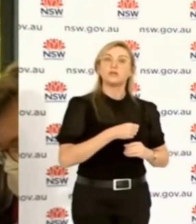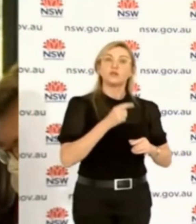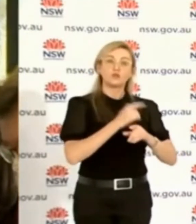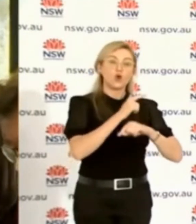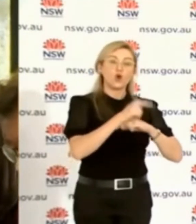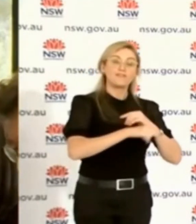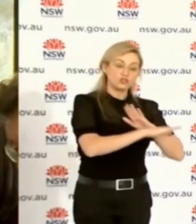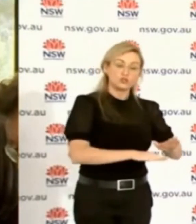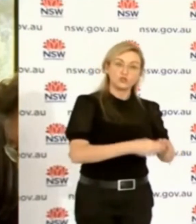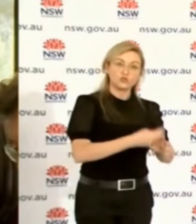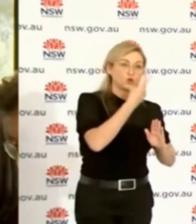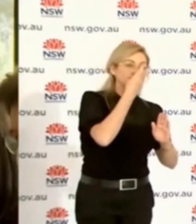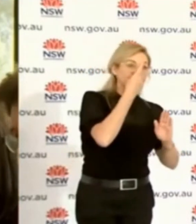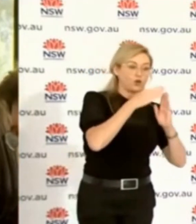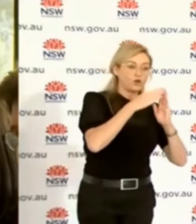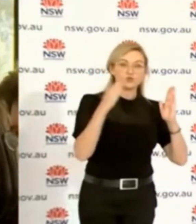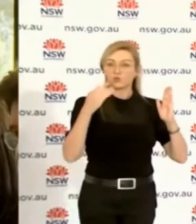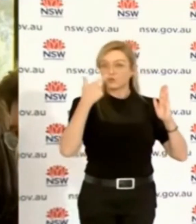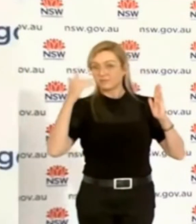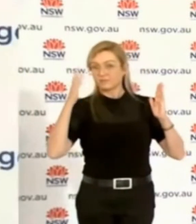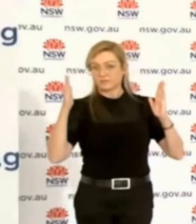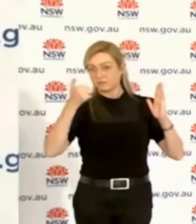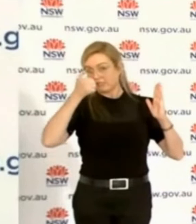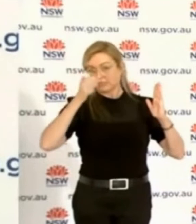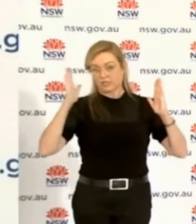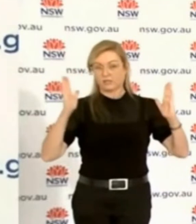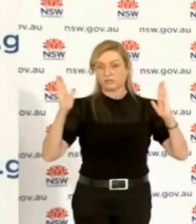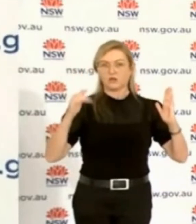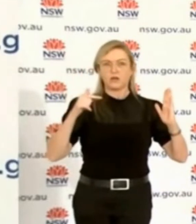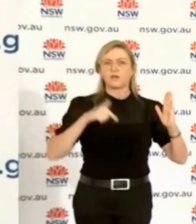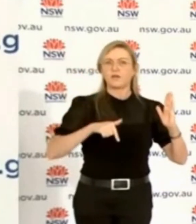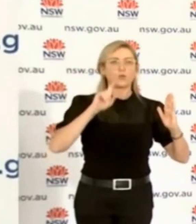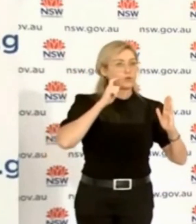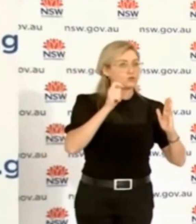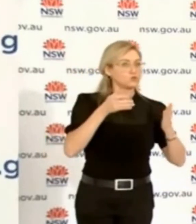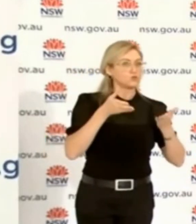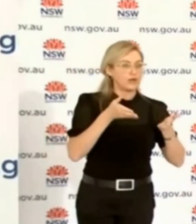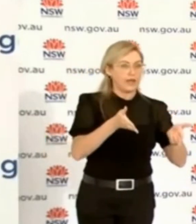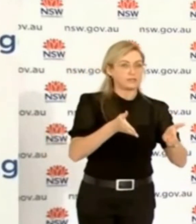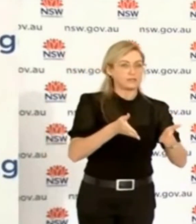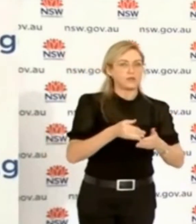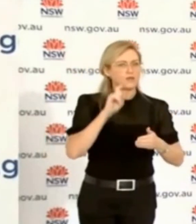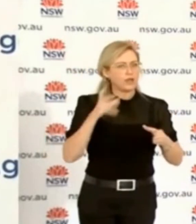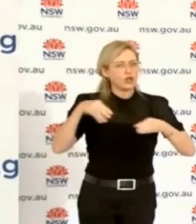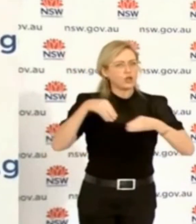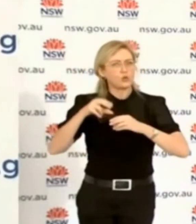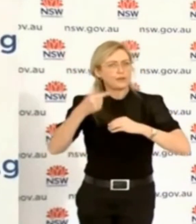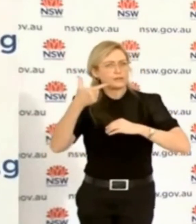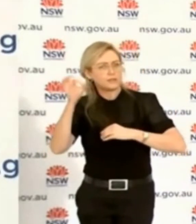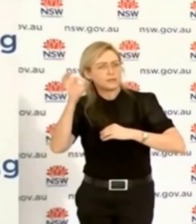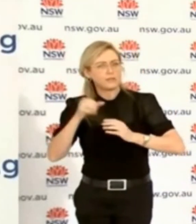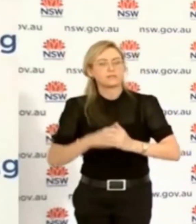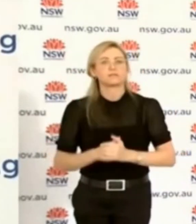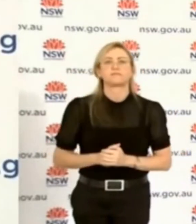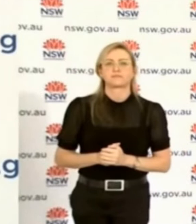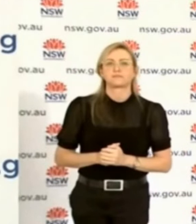Does that mean they have to be vaccinated, or are there provisions? No, just to be very clear, the Doherty report, which all the states signed up to, has